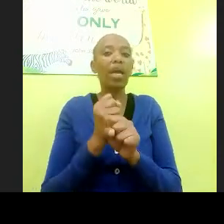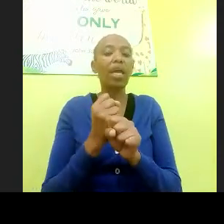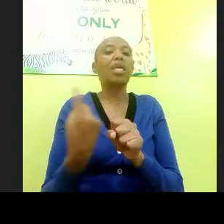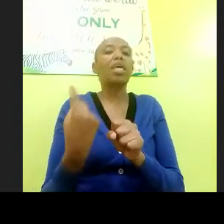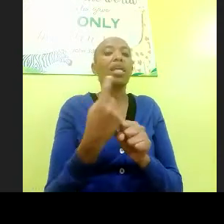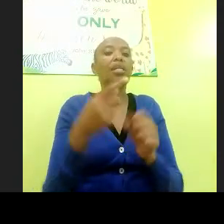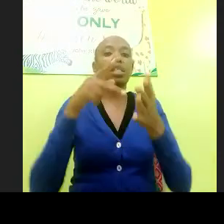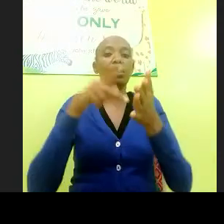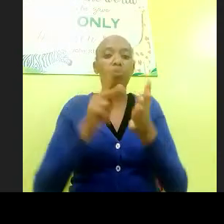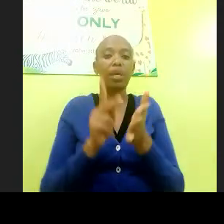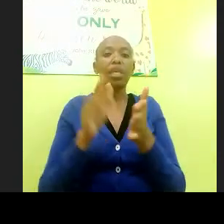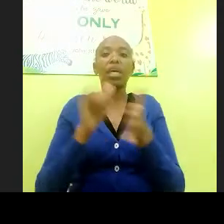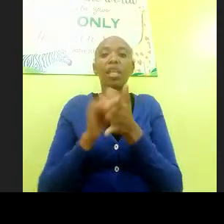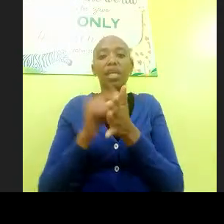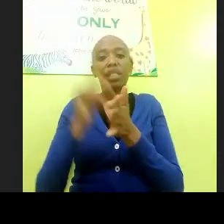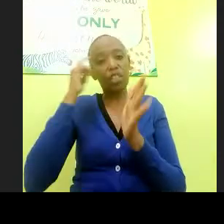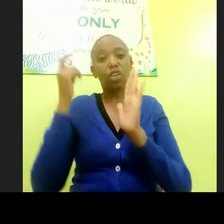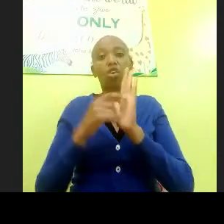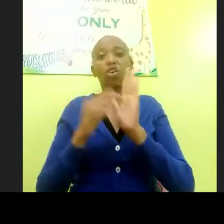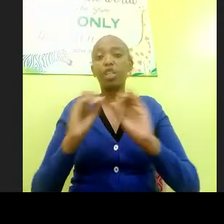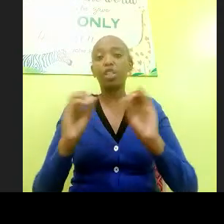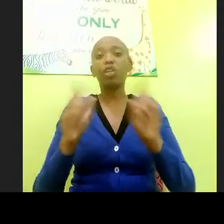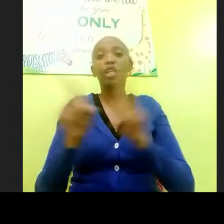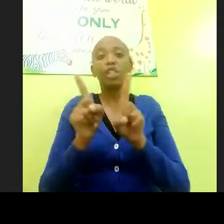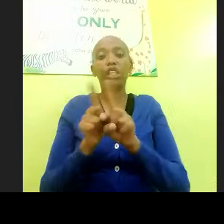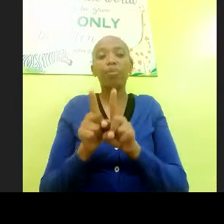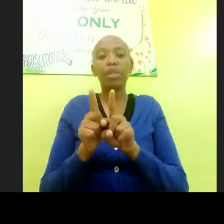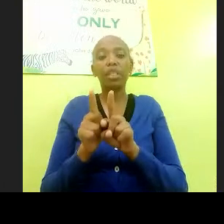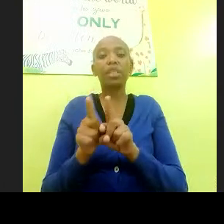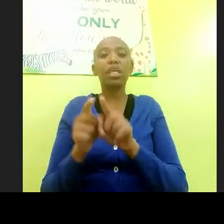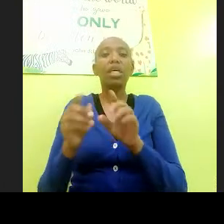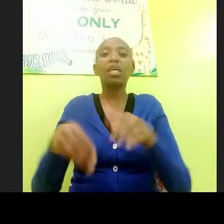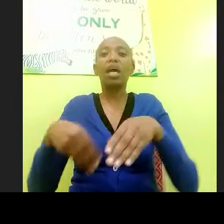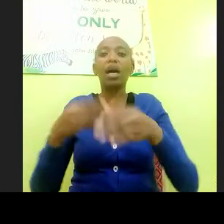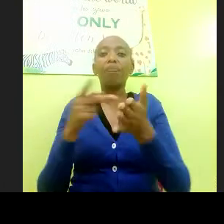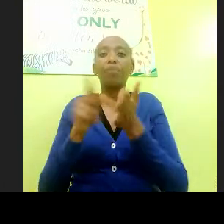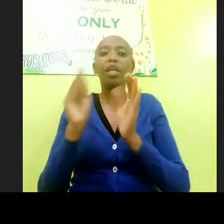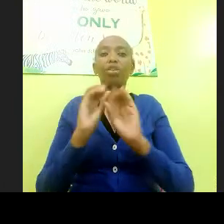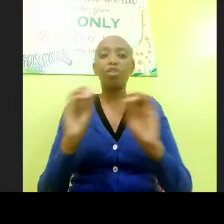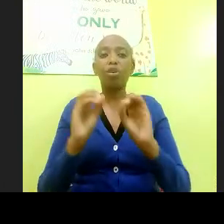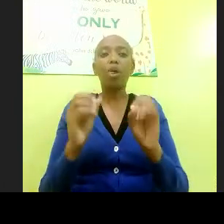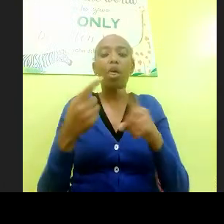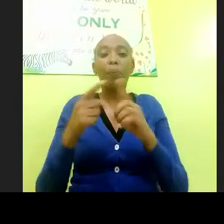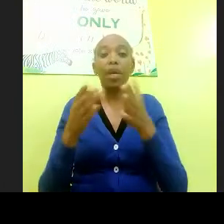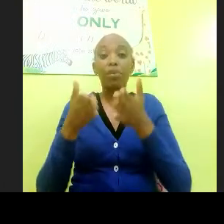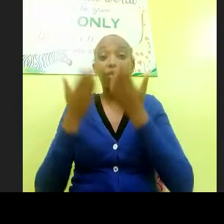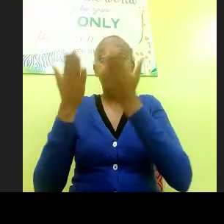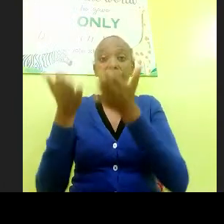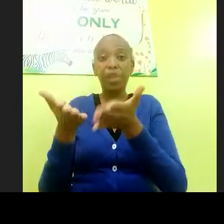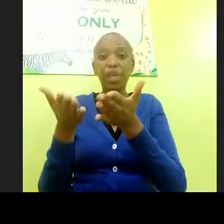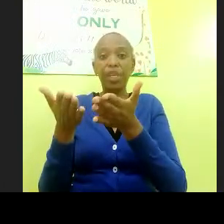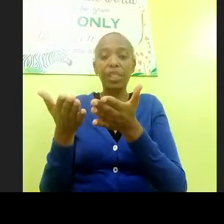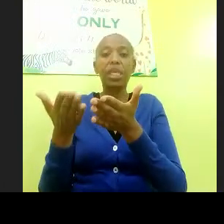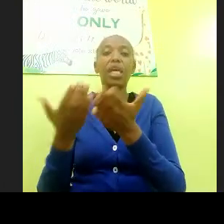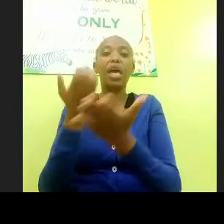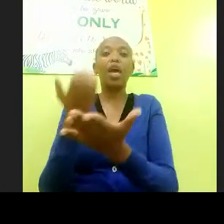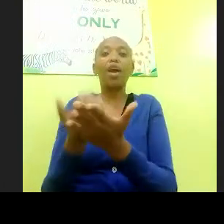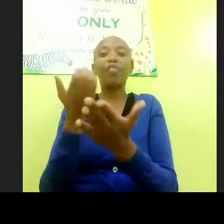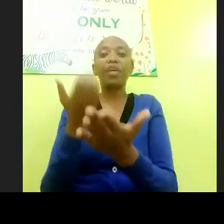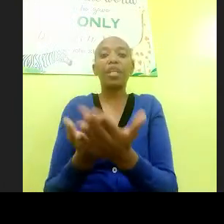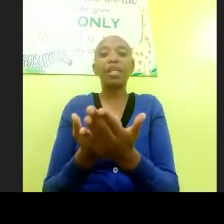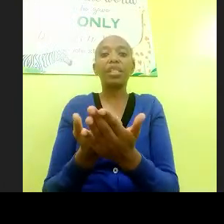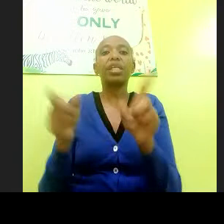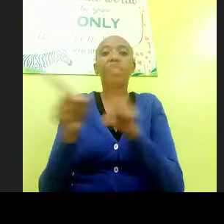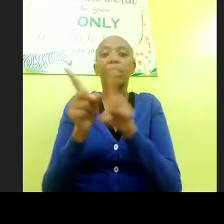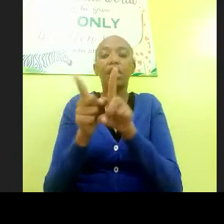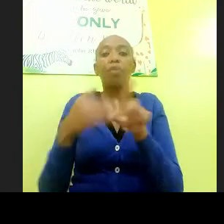it is not recognized, it is not remunerated. So by putting out this piece of evidence, putting out this